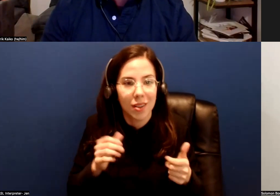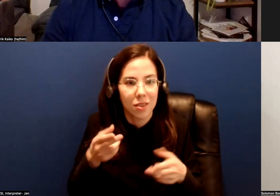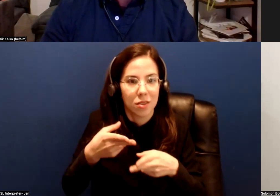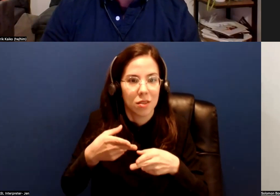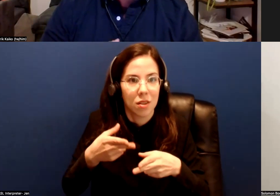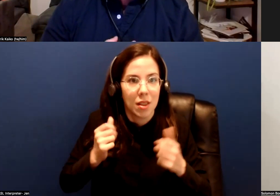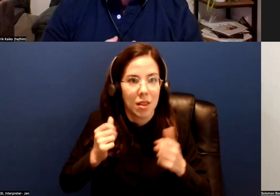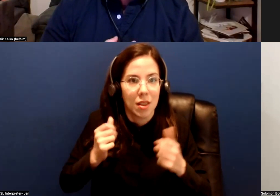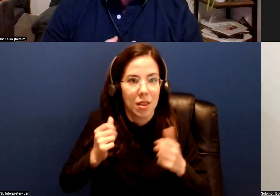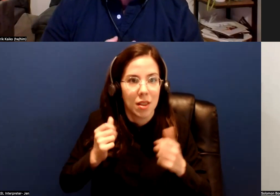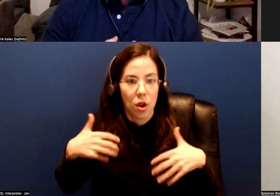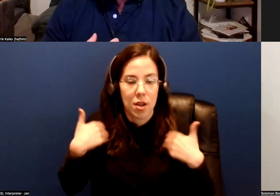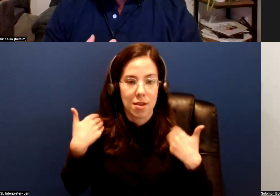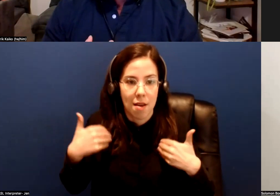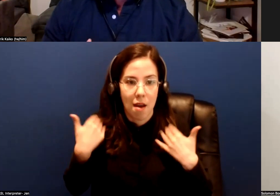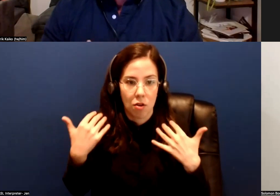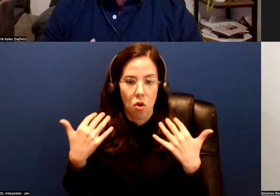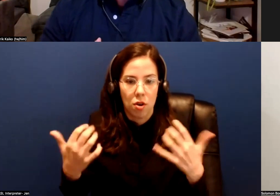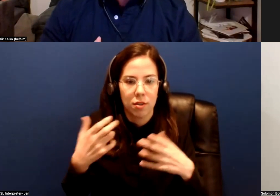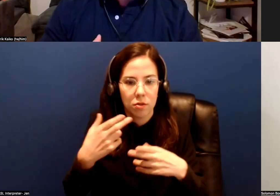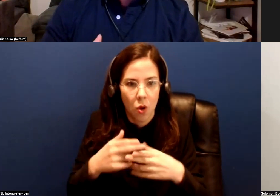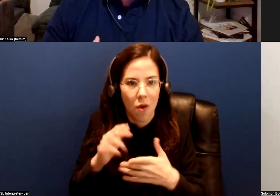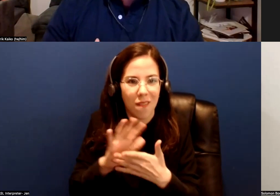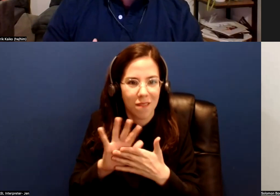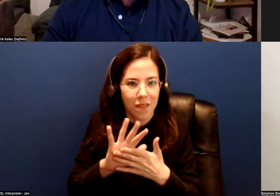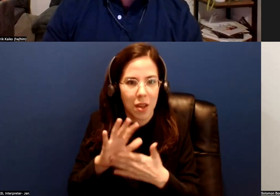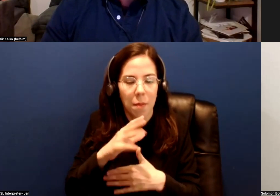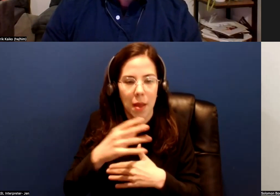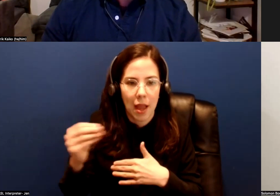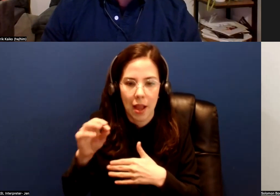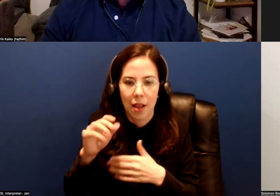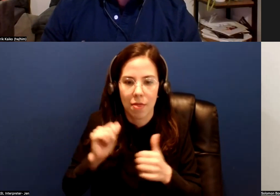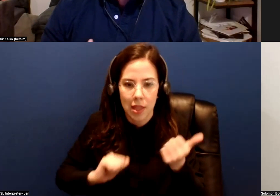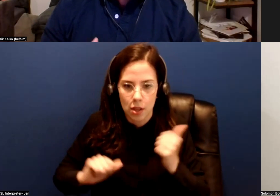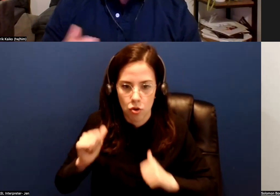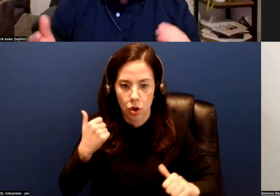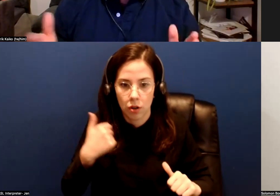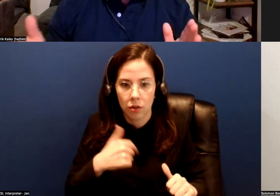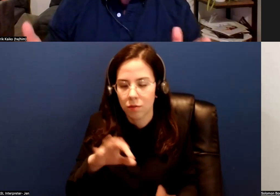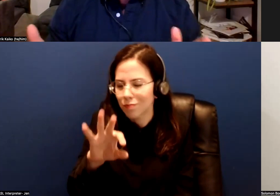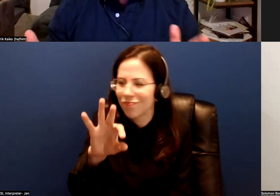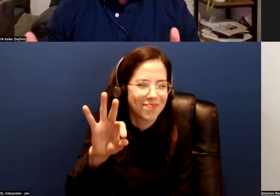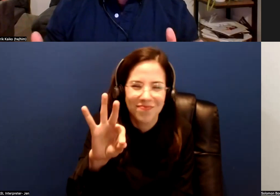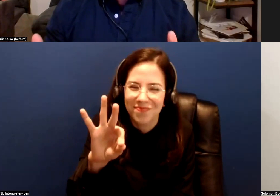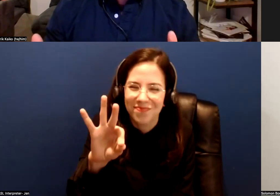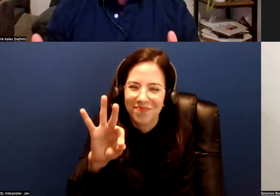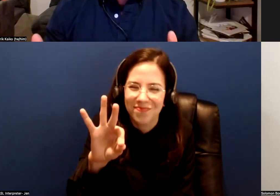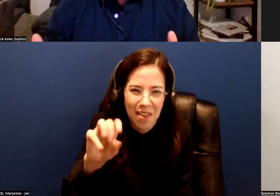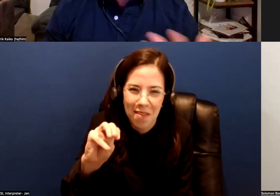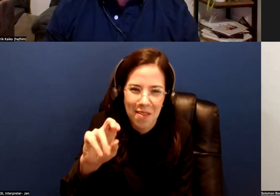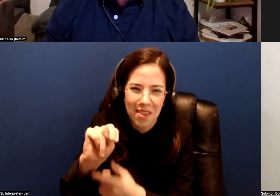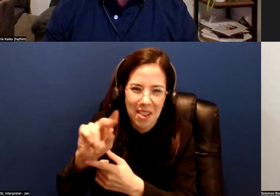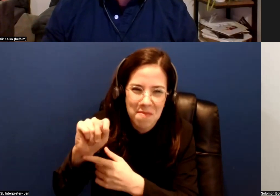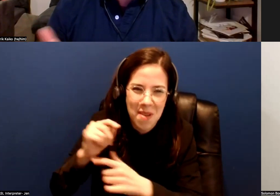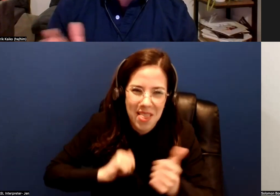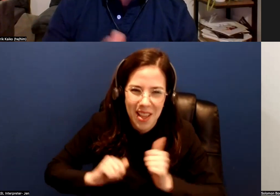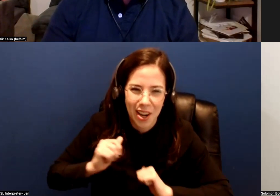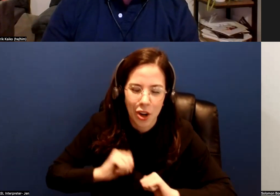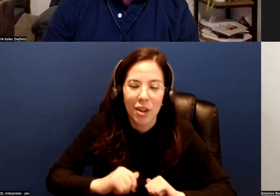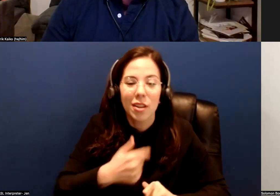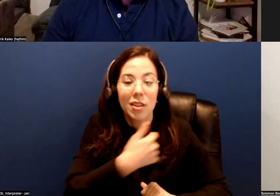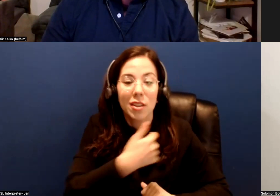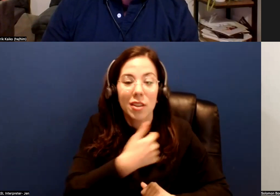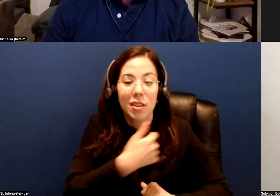called Filament Theatre, and we had a really great relationship. It was a limited time project, a company called the Silverman